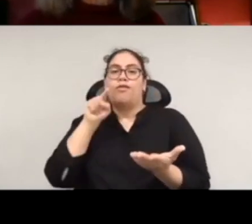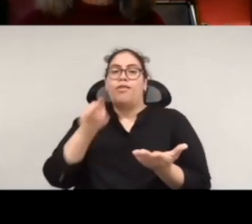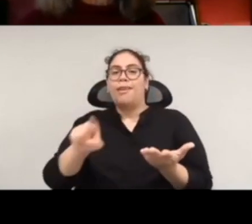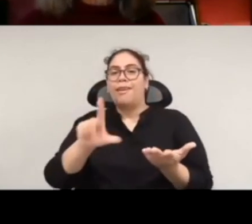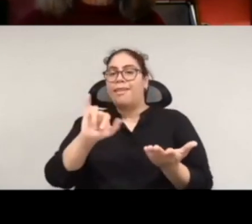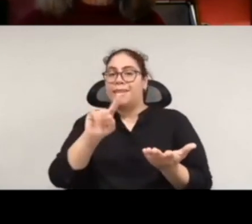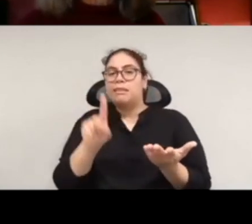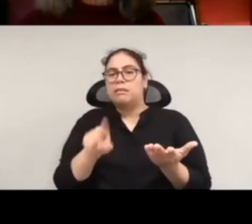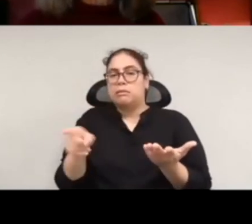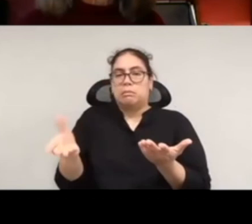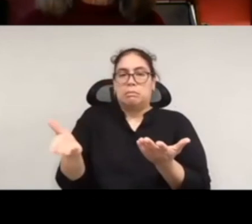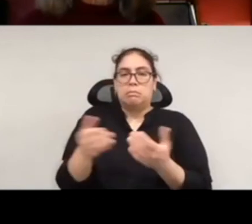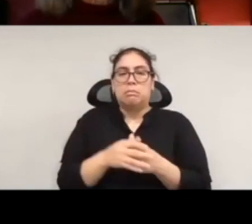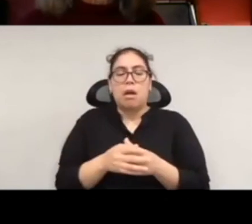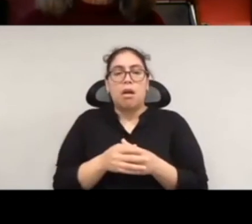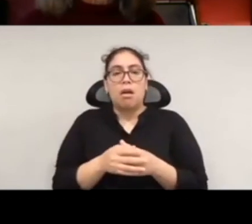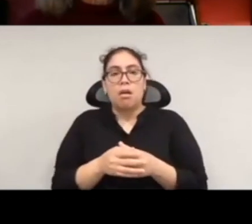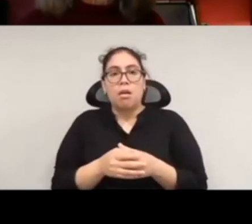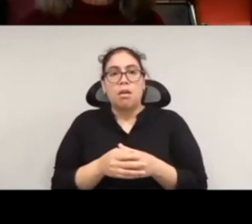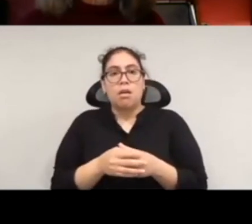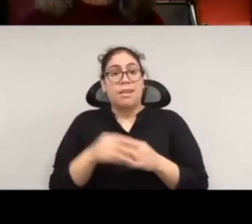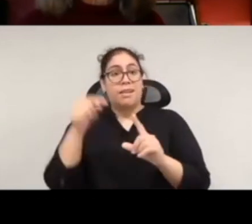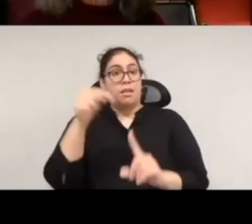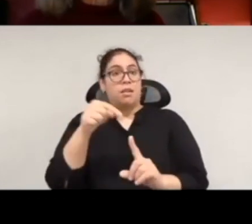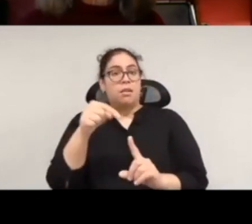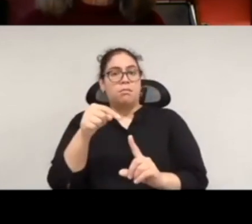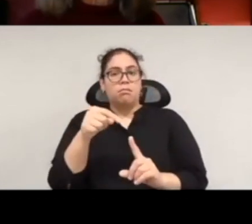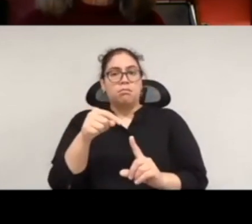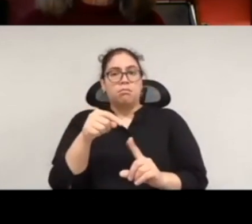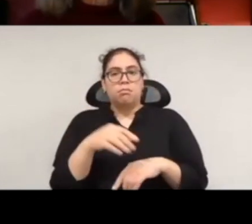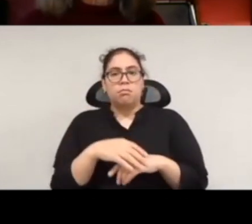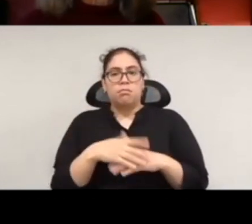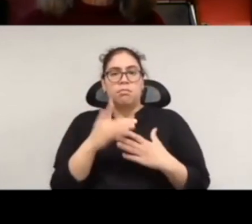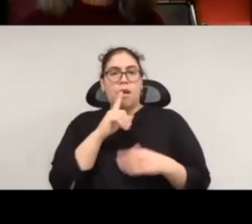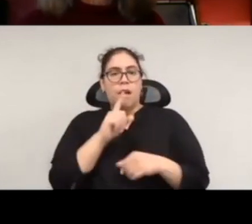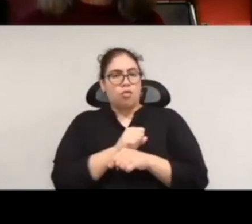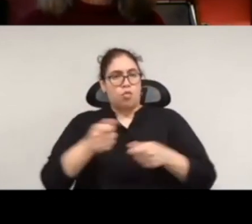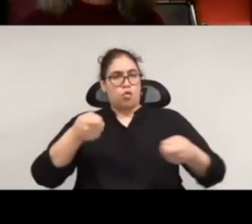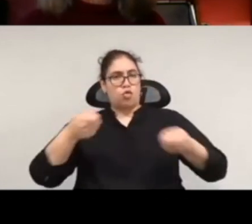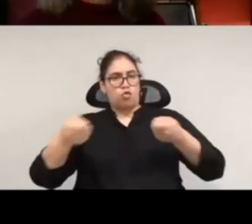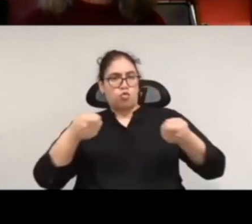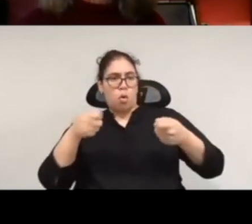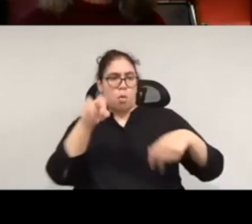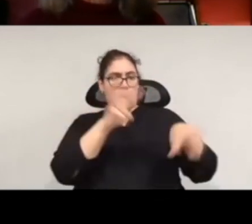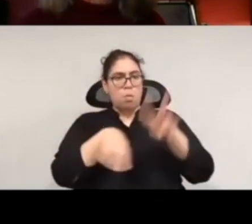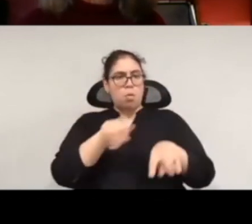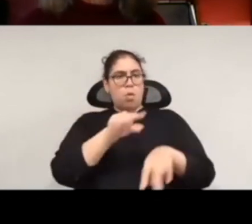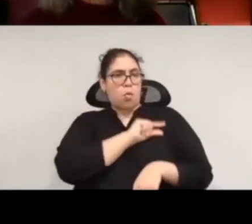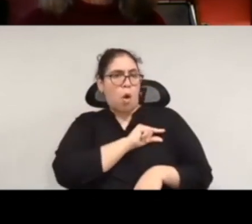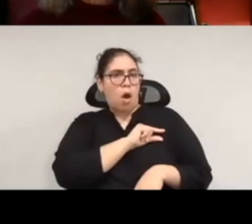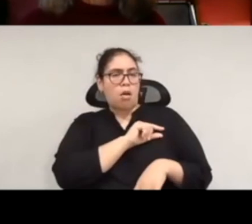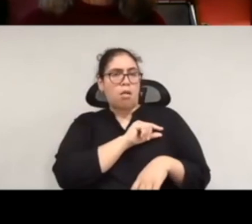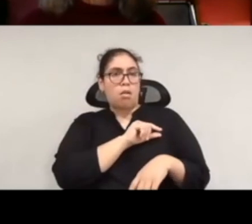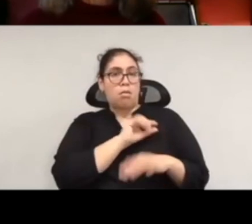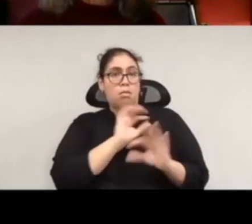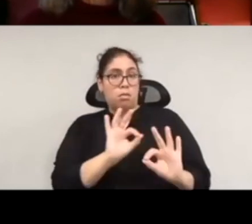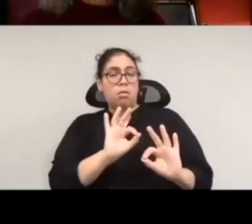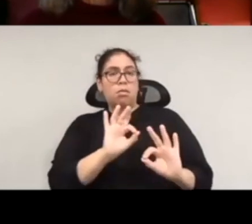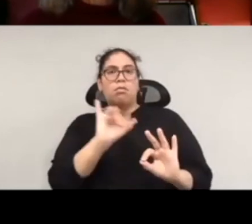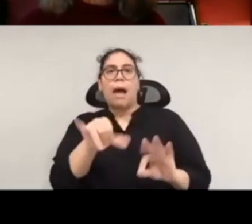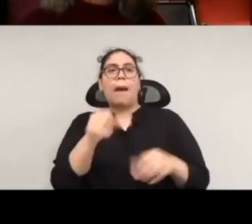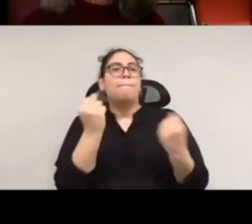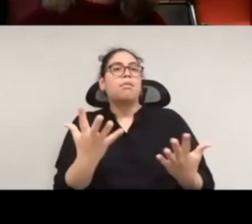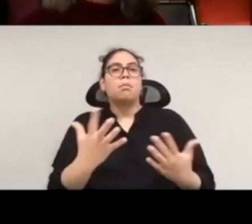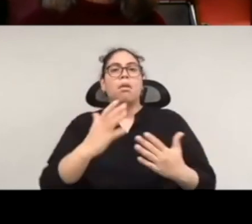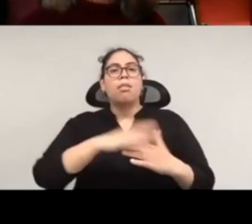in terms of the actual control, the quality control of the content itself, that has multiple layers.